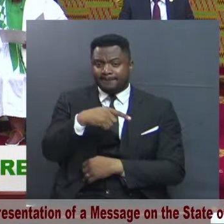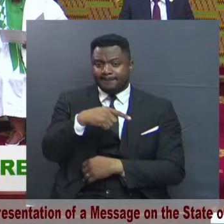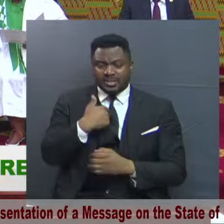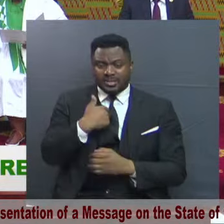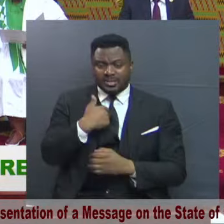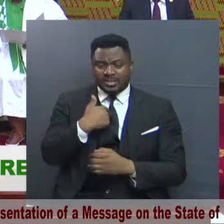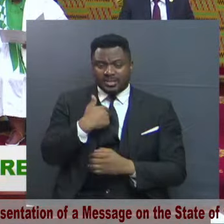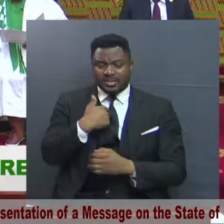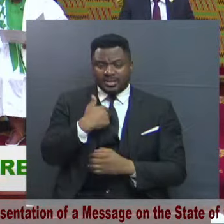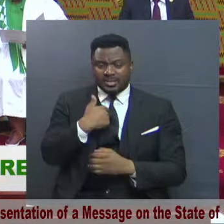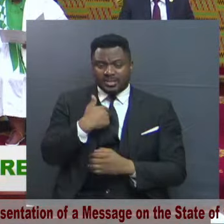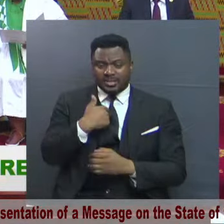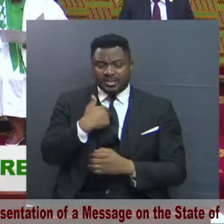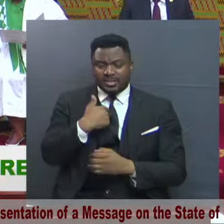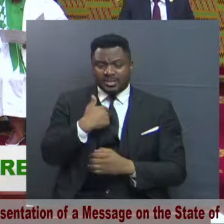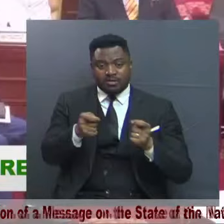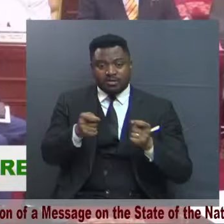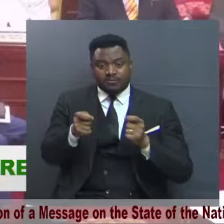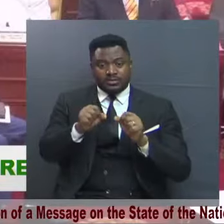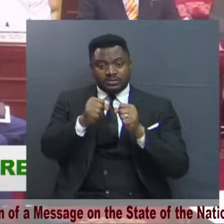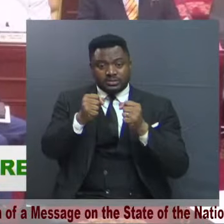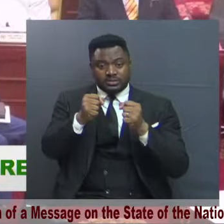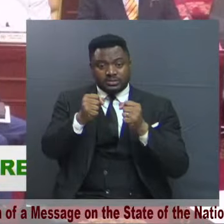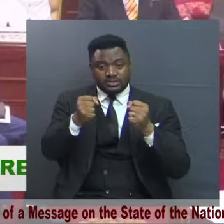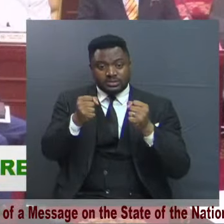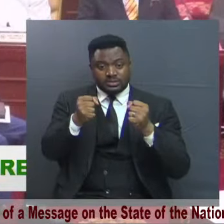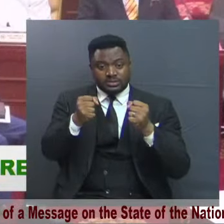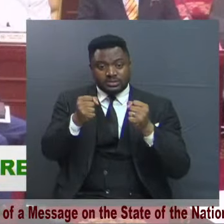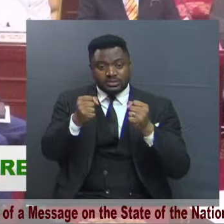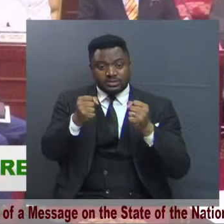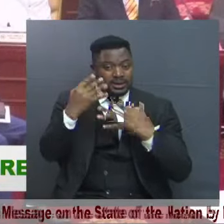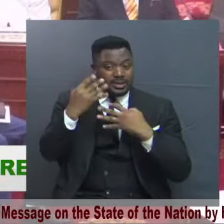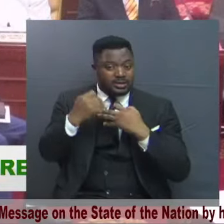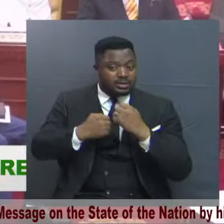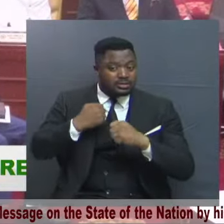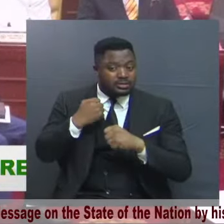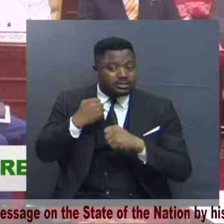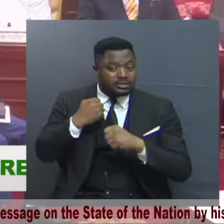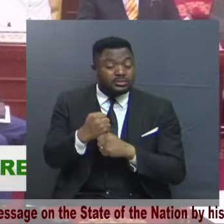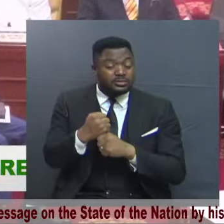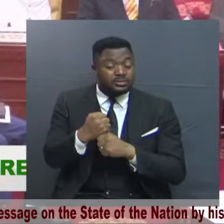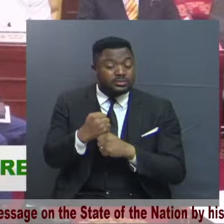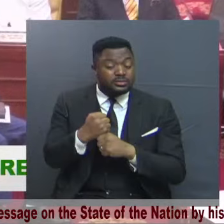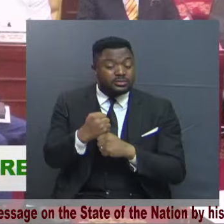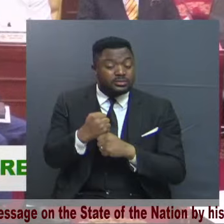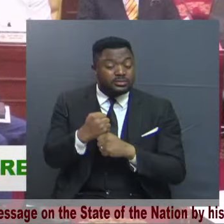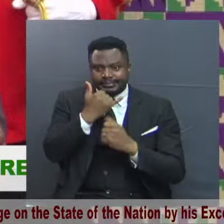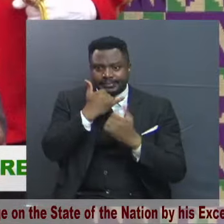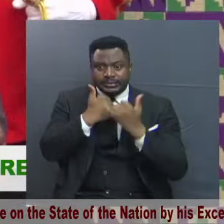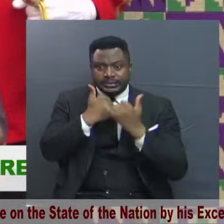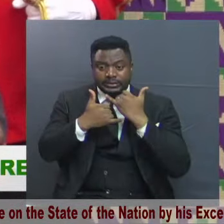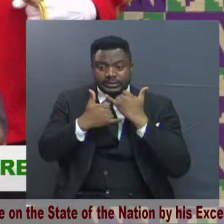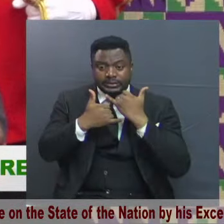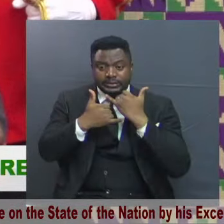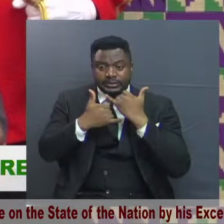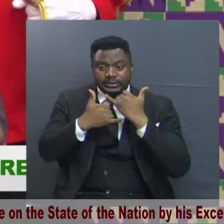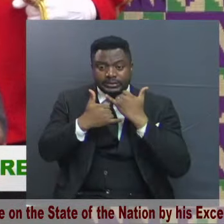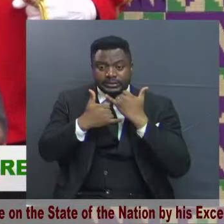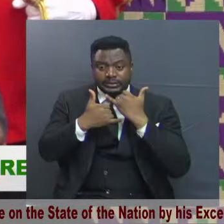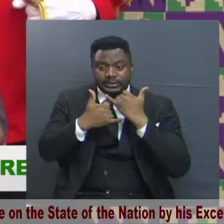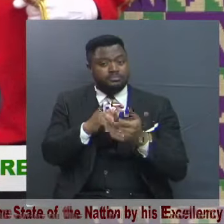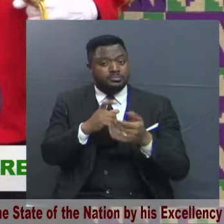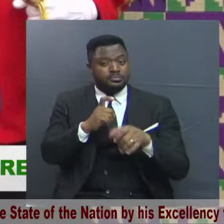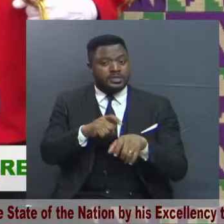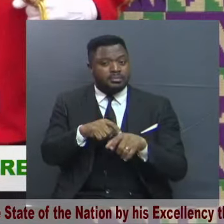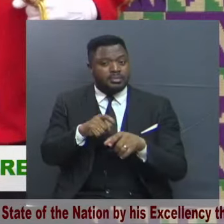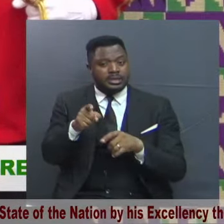parliaments as part of their governance systems for hundreds of years still make mistakes and some sometimes get